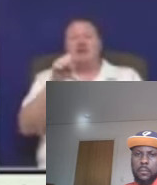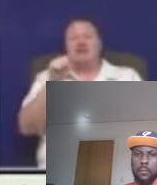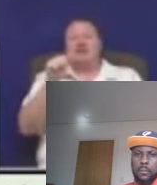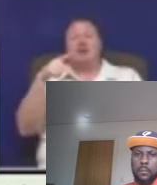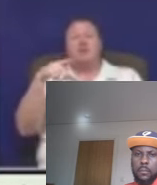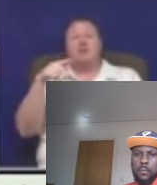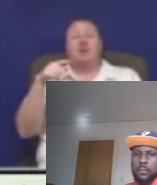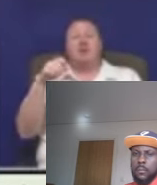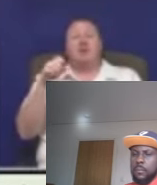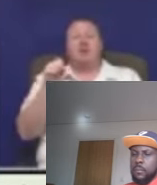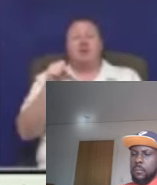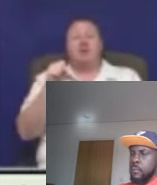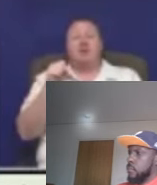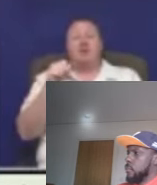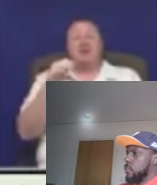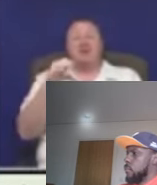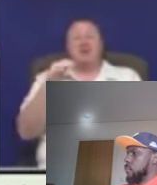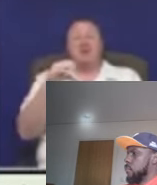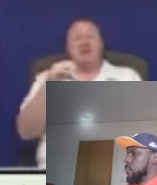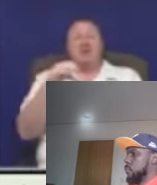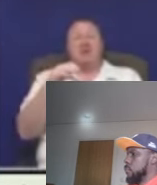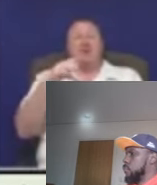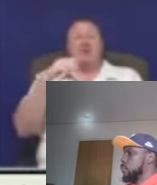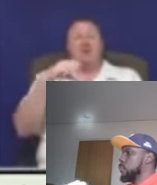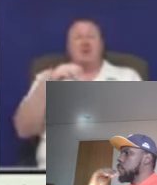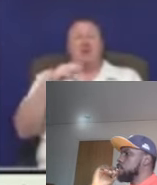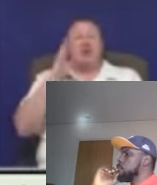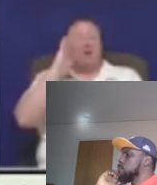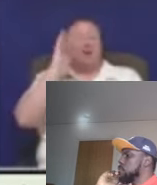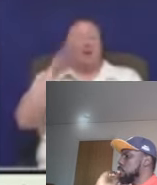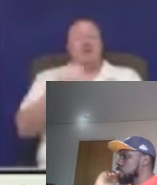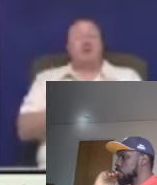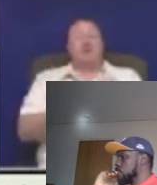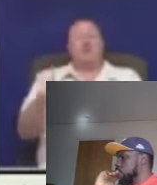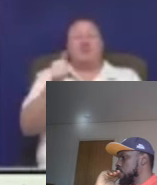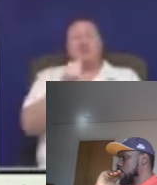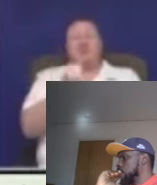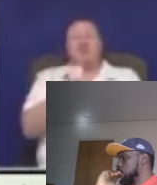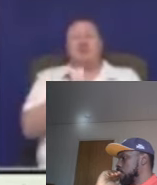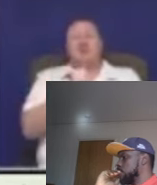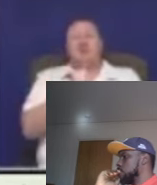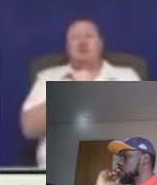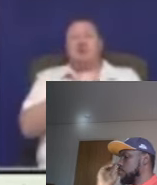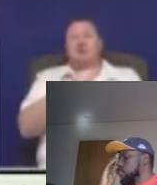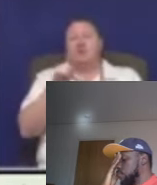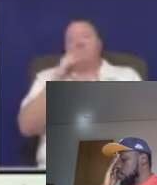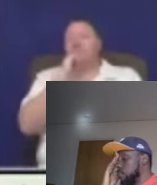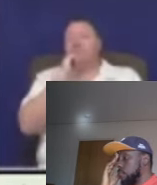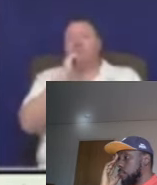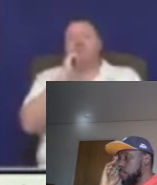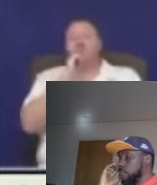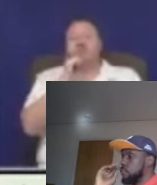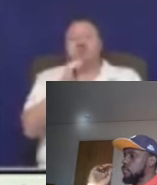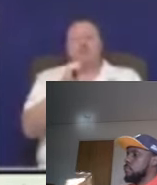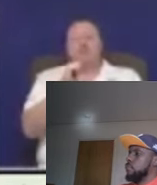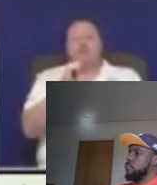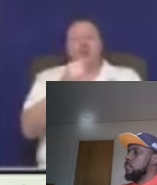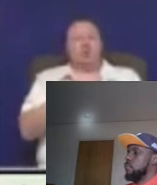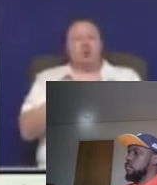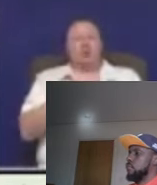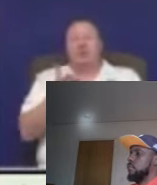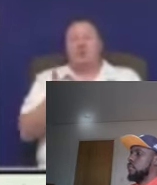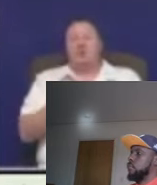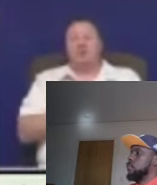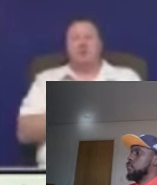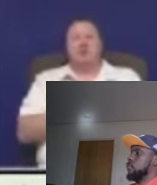headquarters, still has the Telkom sign in front of the building 10 years later. Instead of serving the public, this project has become a